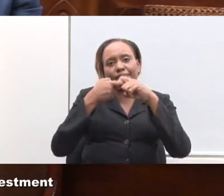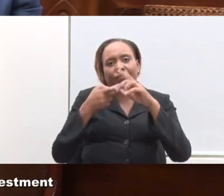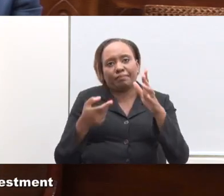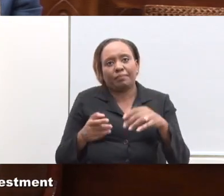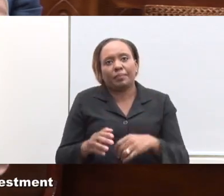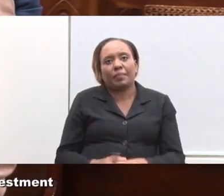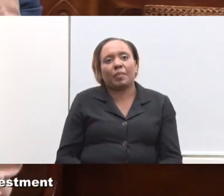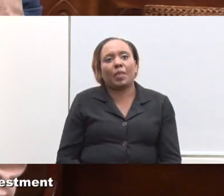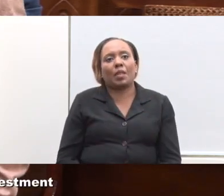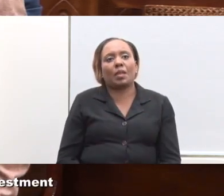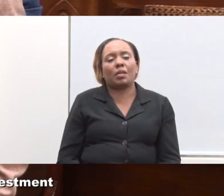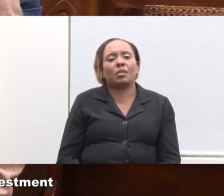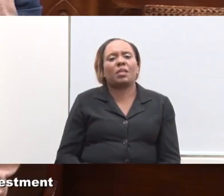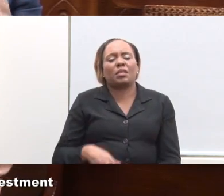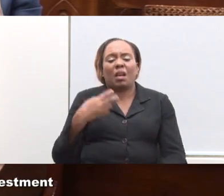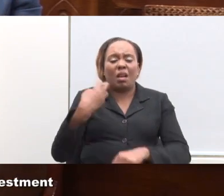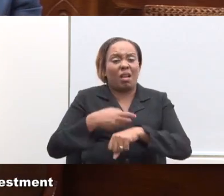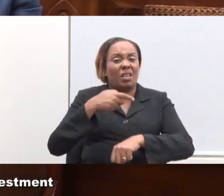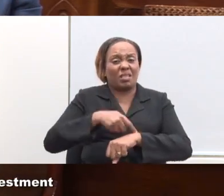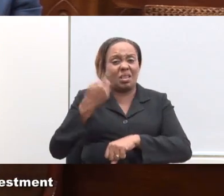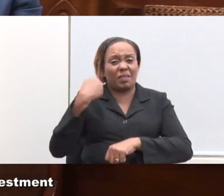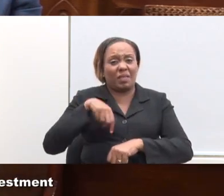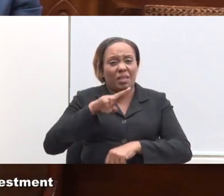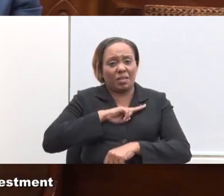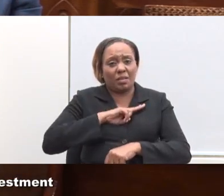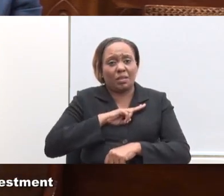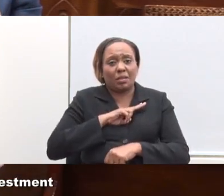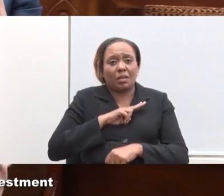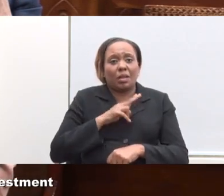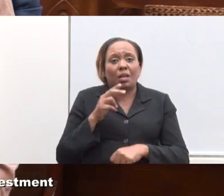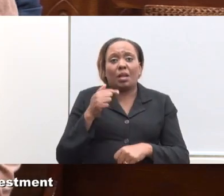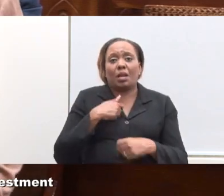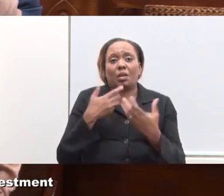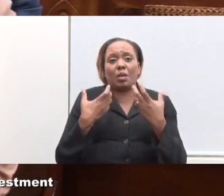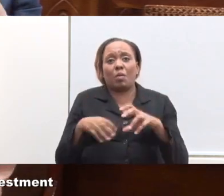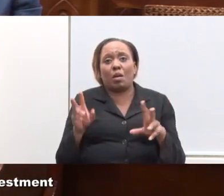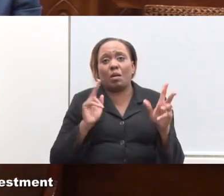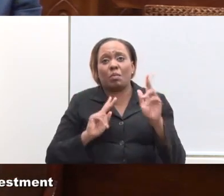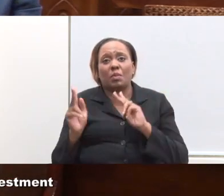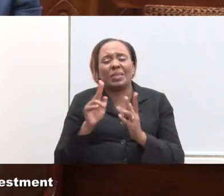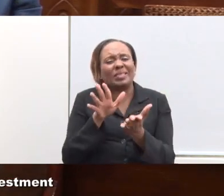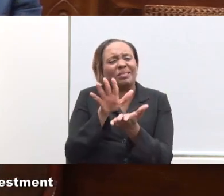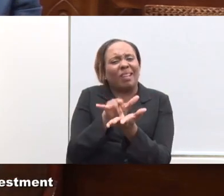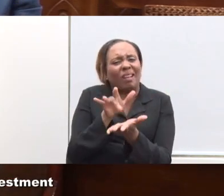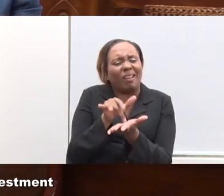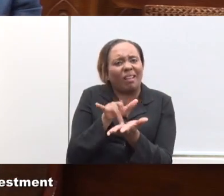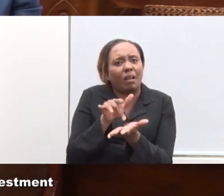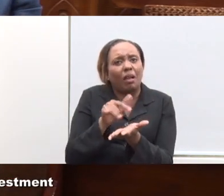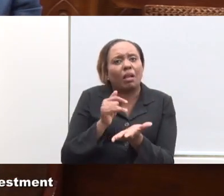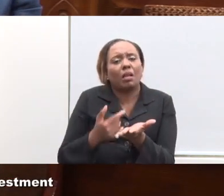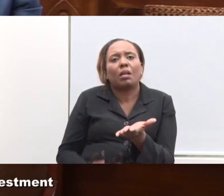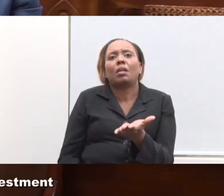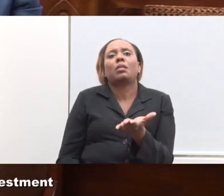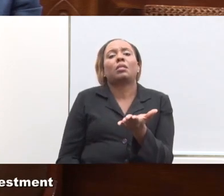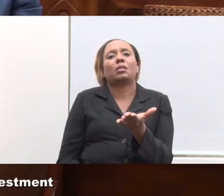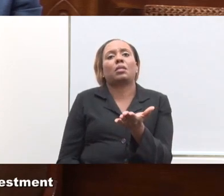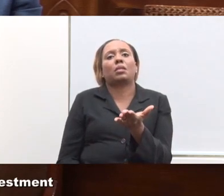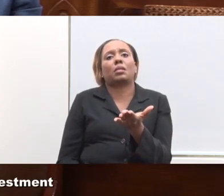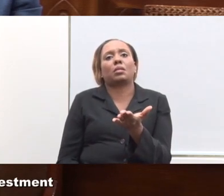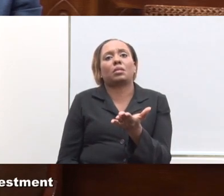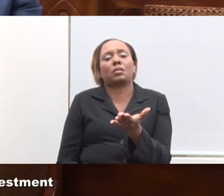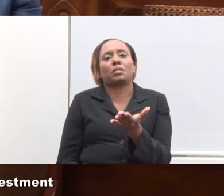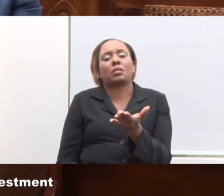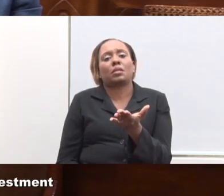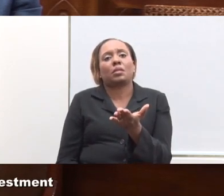crisis. And this may well be the time, and I throw it out there for whoever, this may well be the time